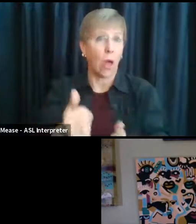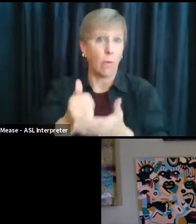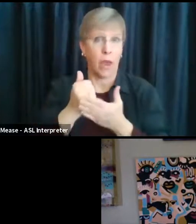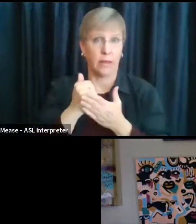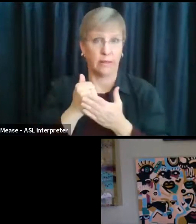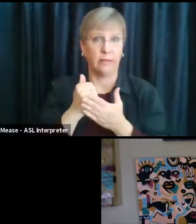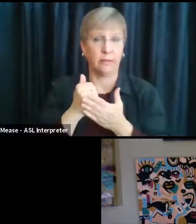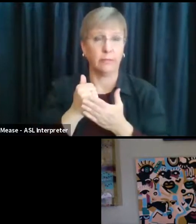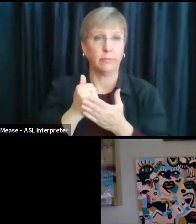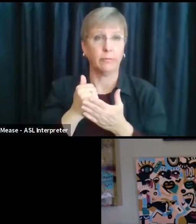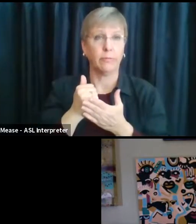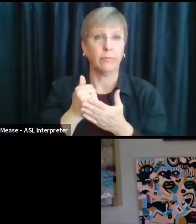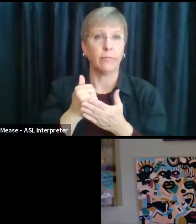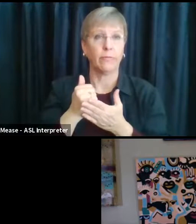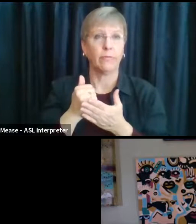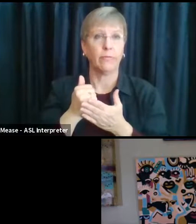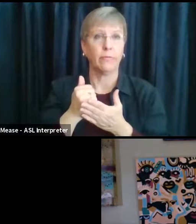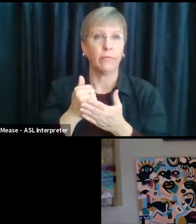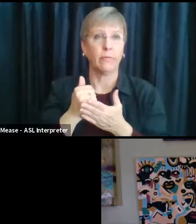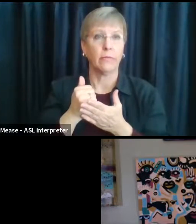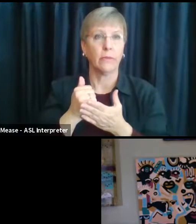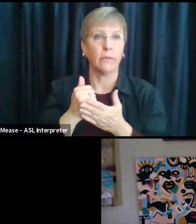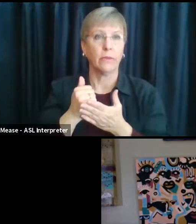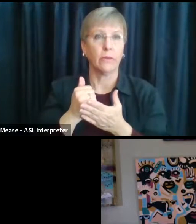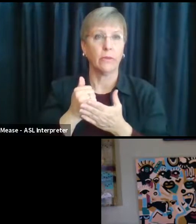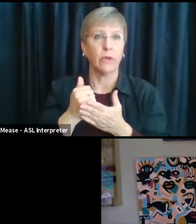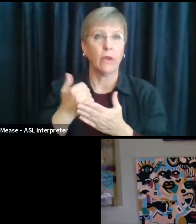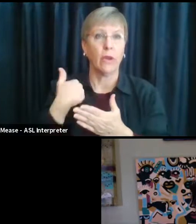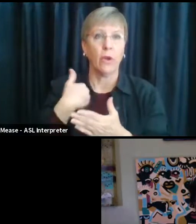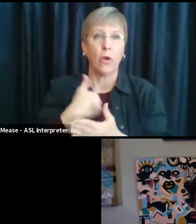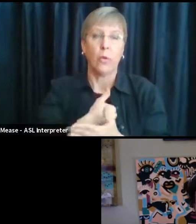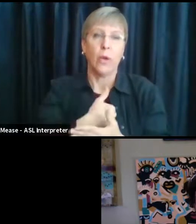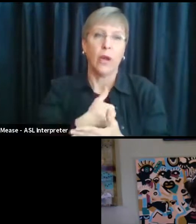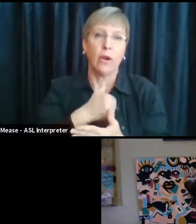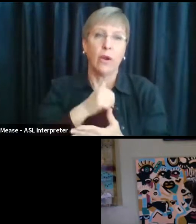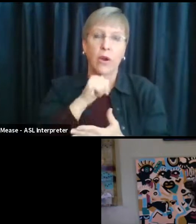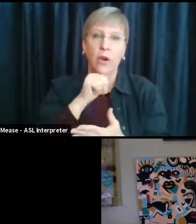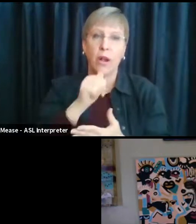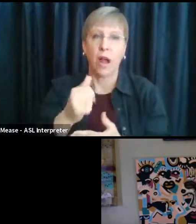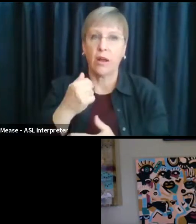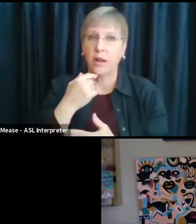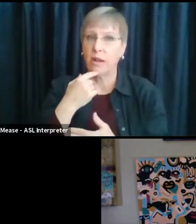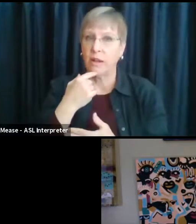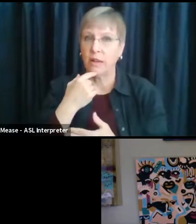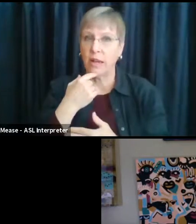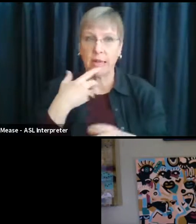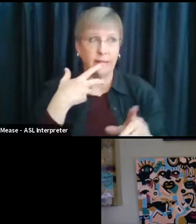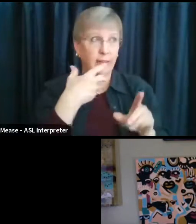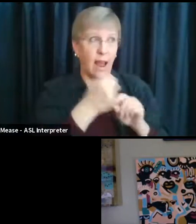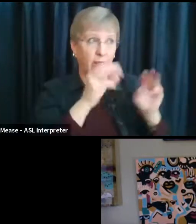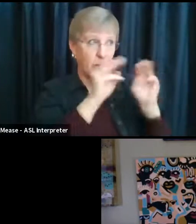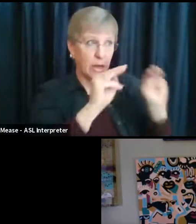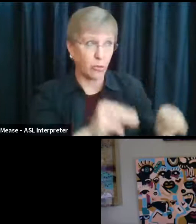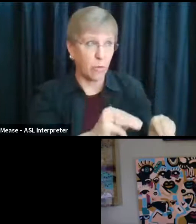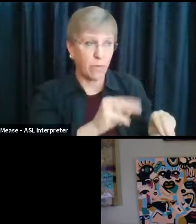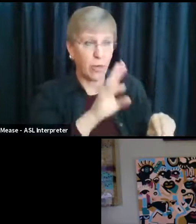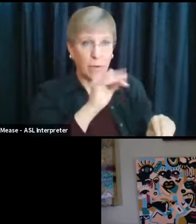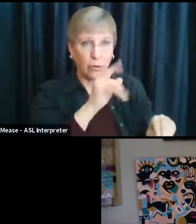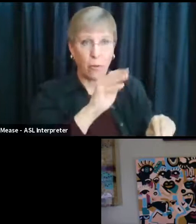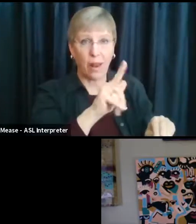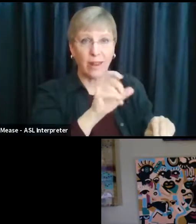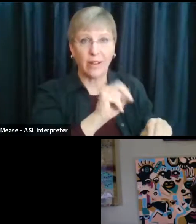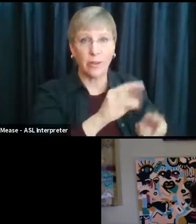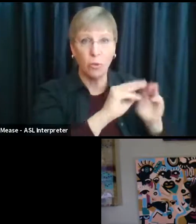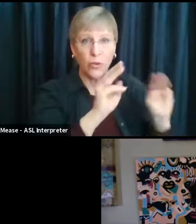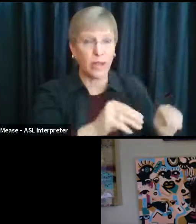us. We're not going to attack the Metropolitan Museum to get what they have in their collection, because obviously they bought